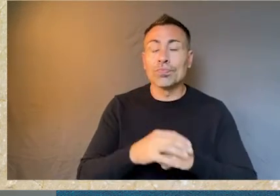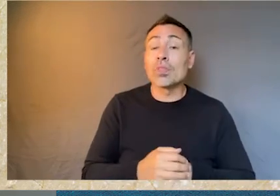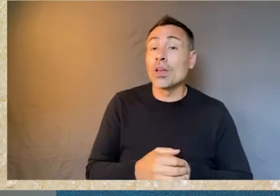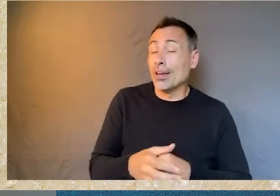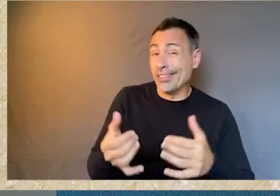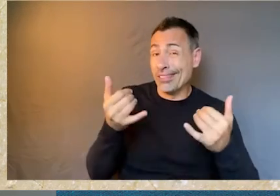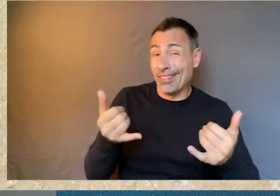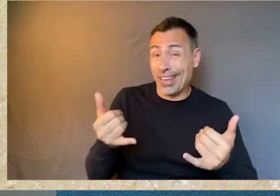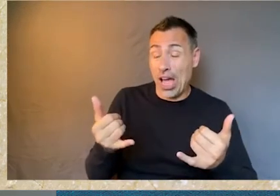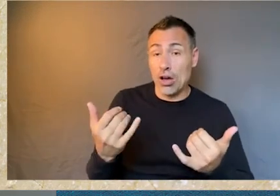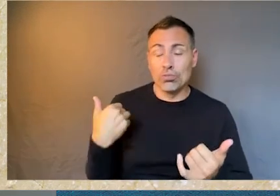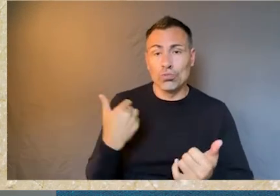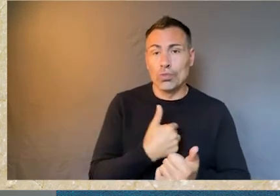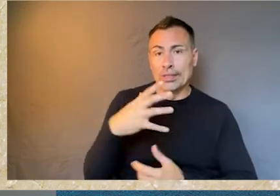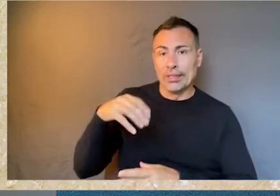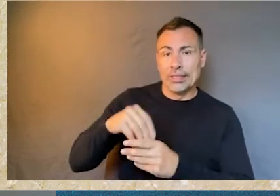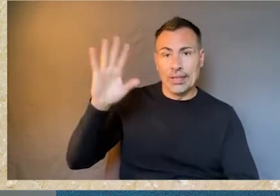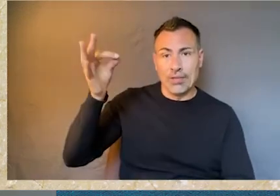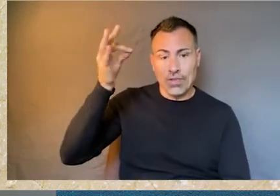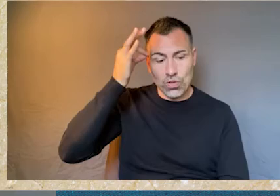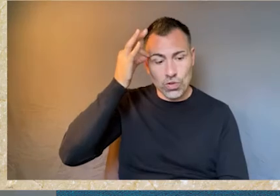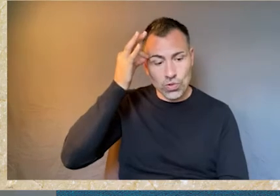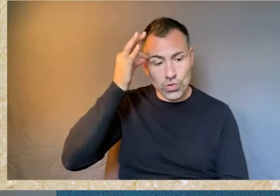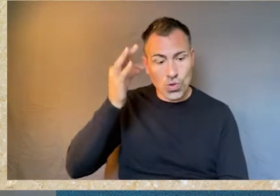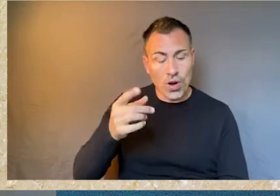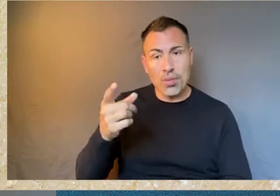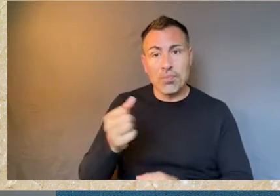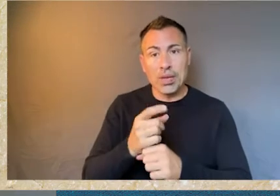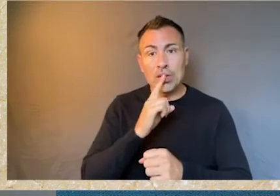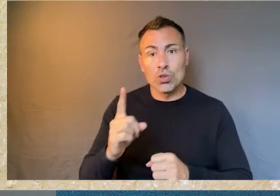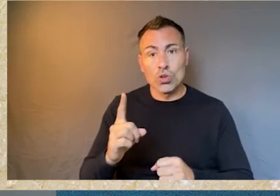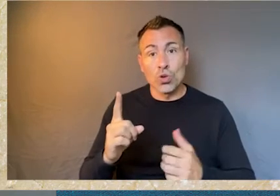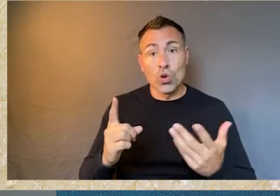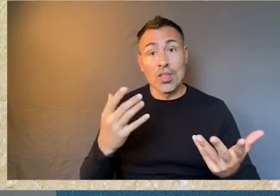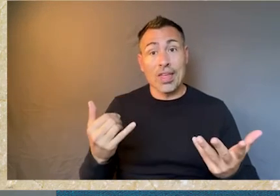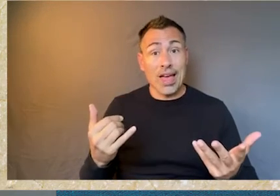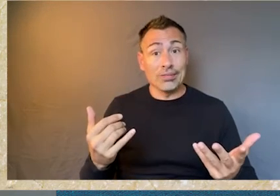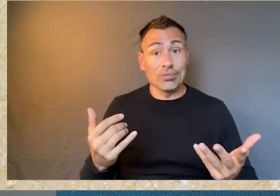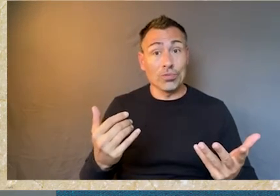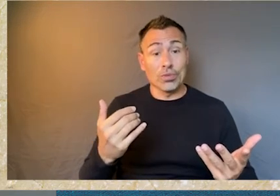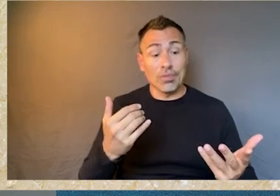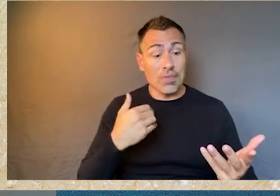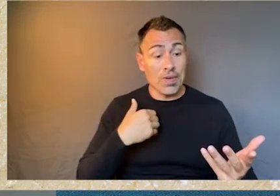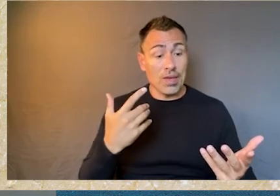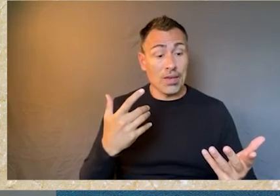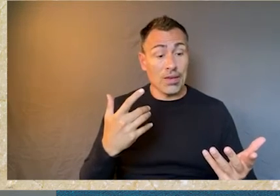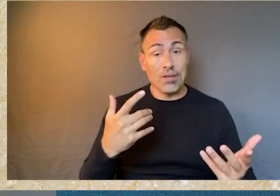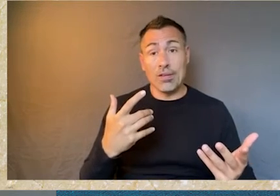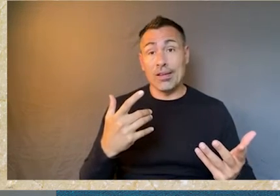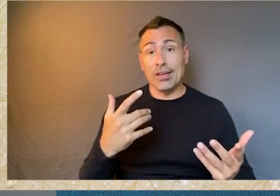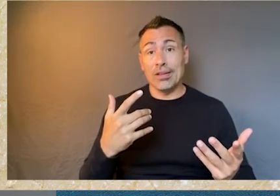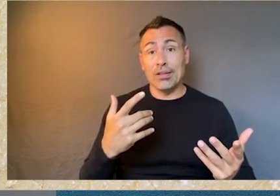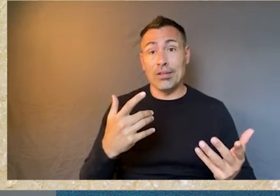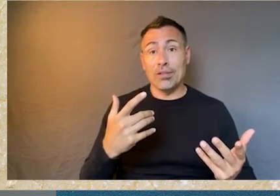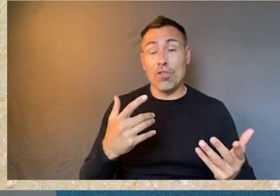federal court right now making sure that vote by mail is accessible for people that are blind. Because right now, everybody that's fighting for vote